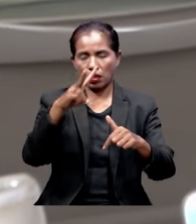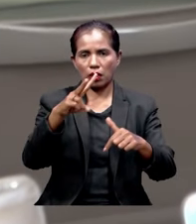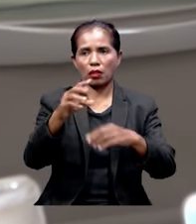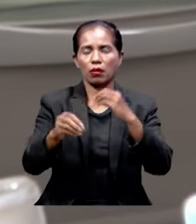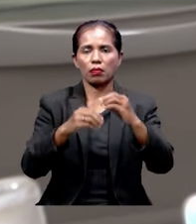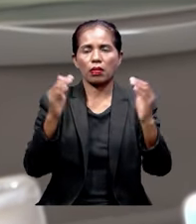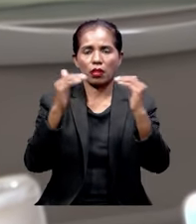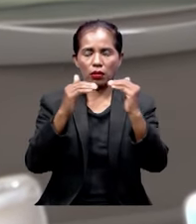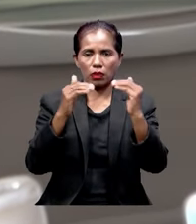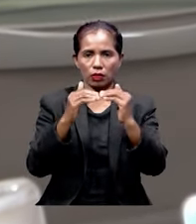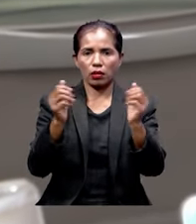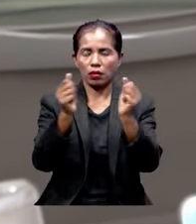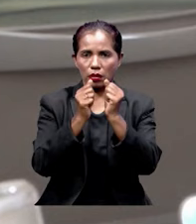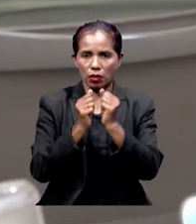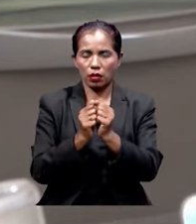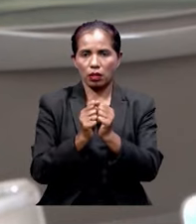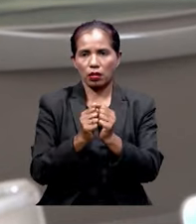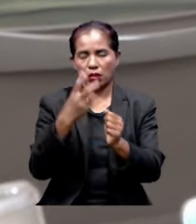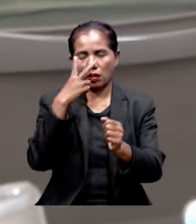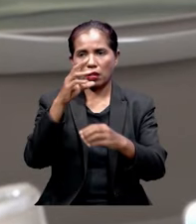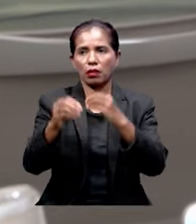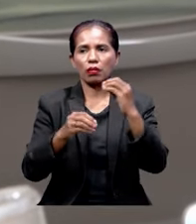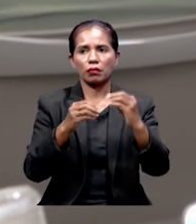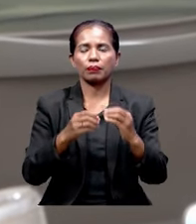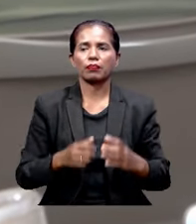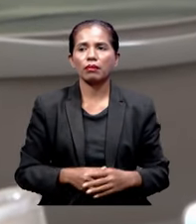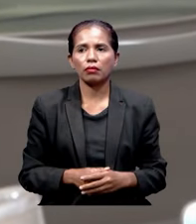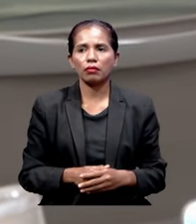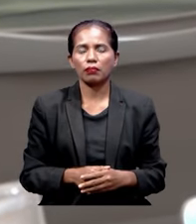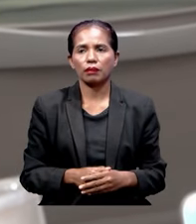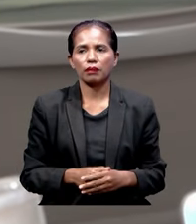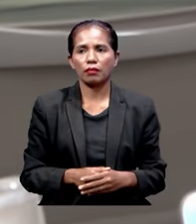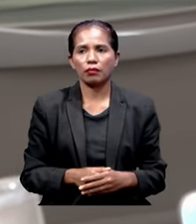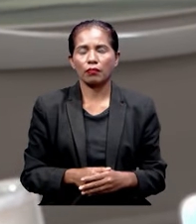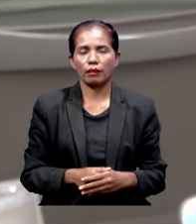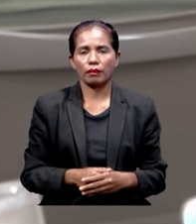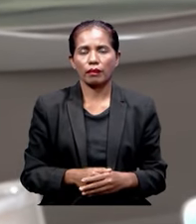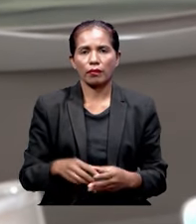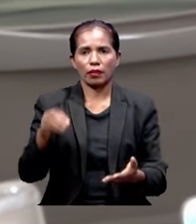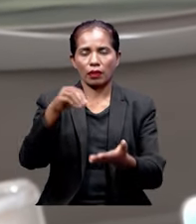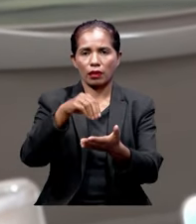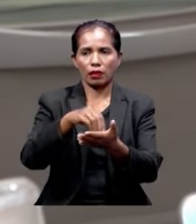meeting with a very concrete proposed mandate to conclude all